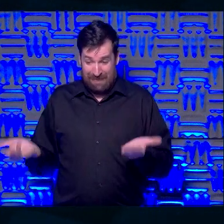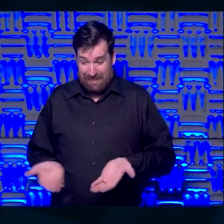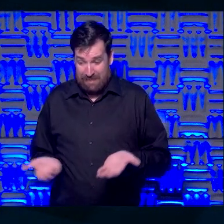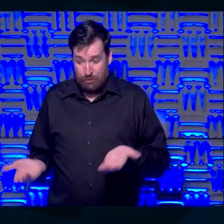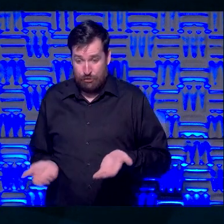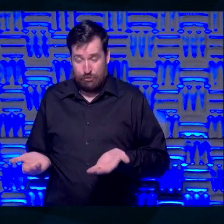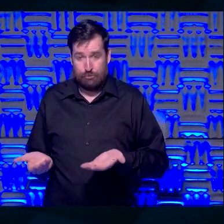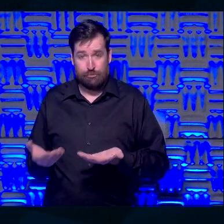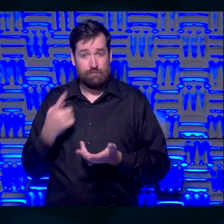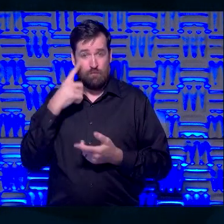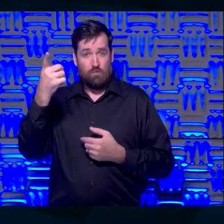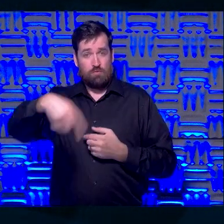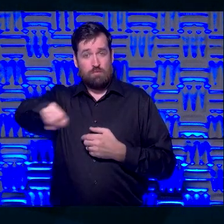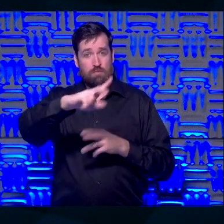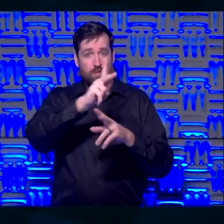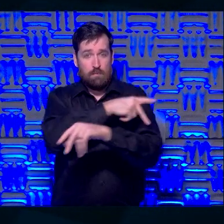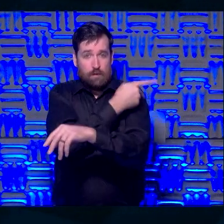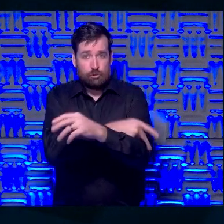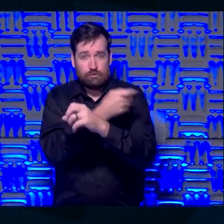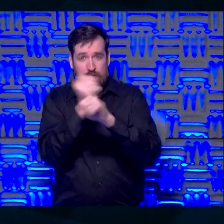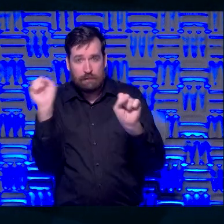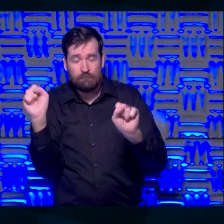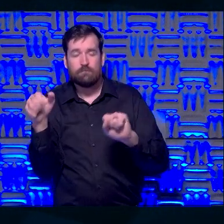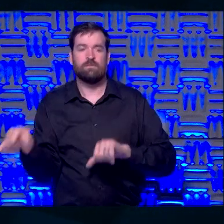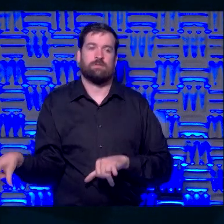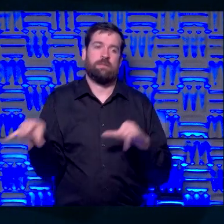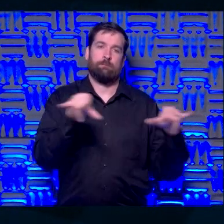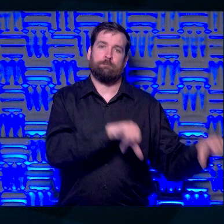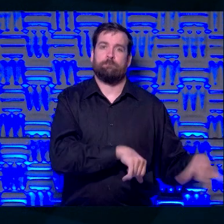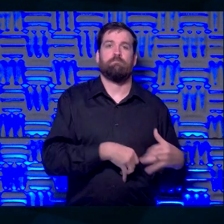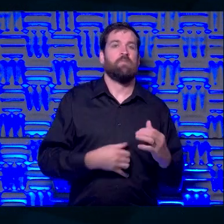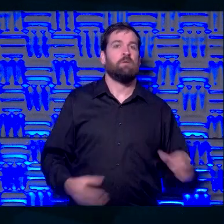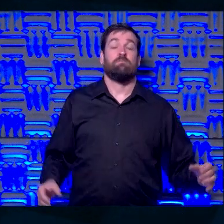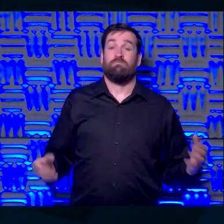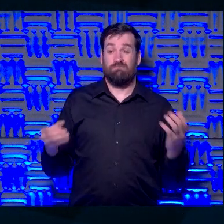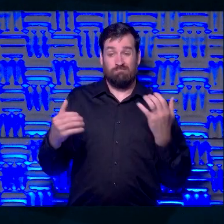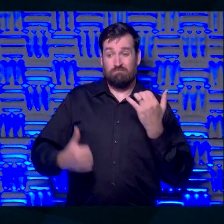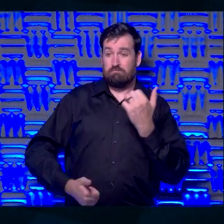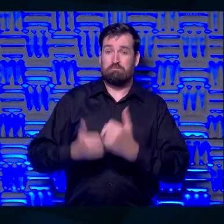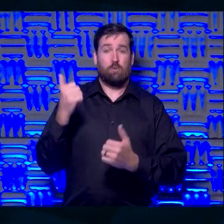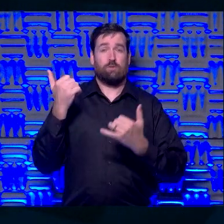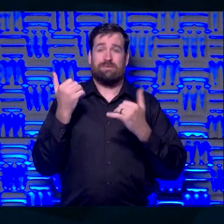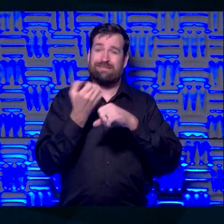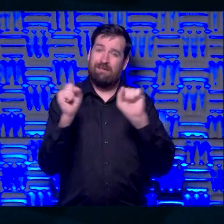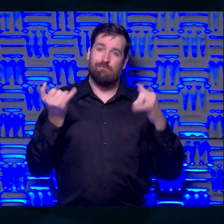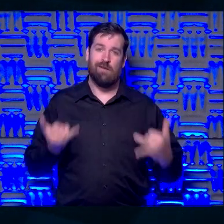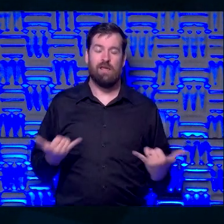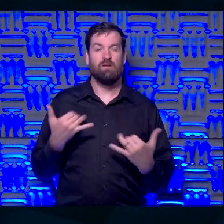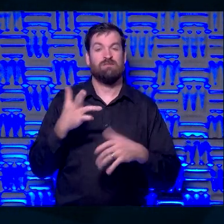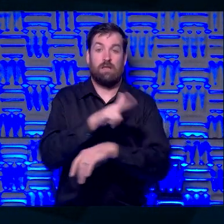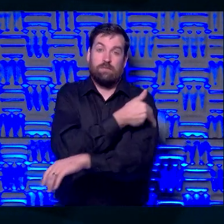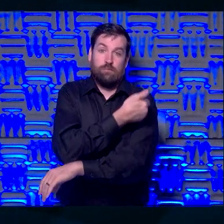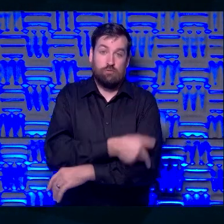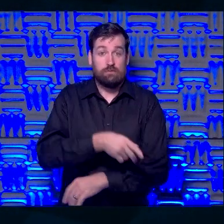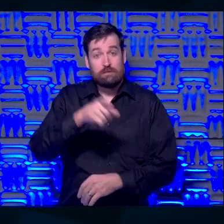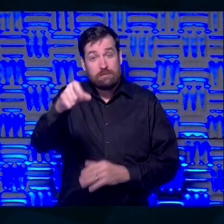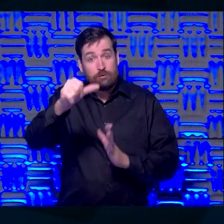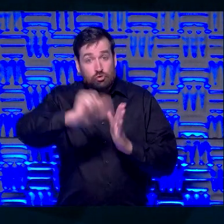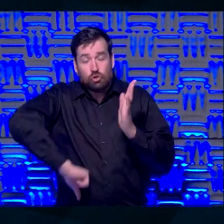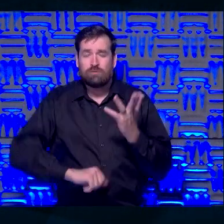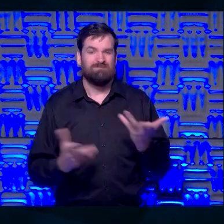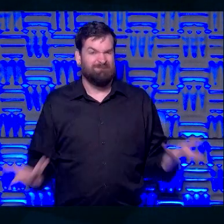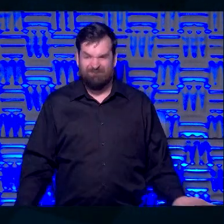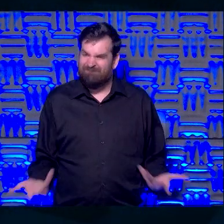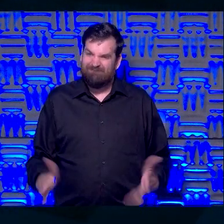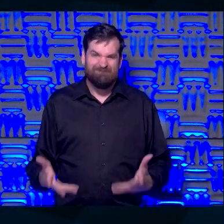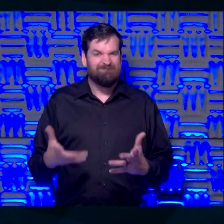here to keep you, the patient, safe and your loved ones safe. There's no safer place than the hospital. Agree. When you need surgery,